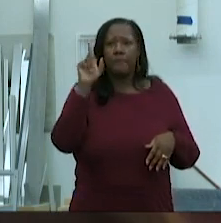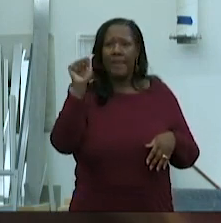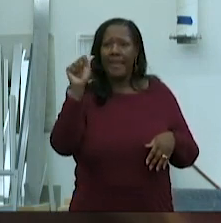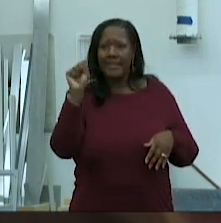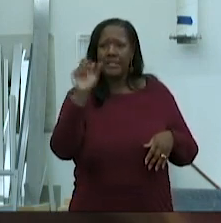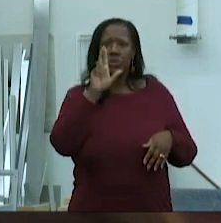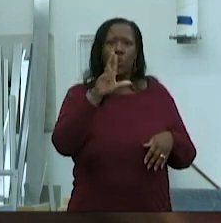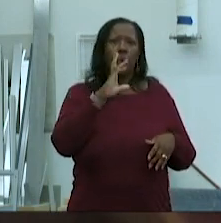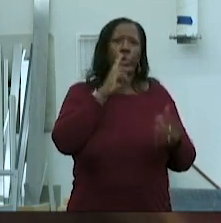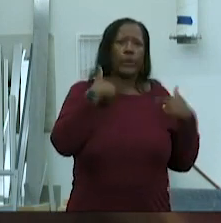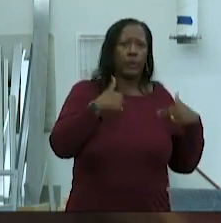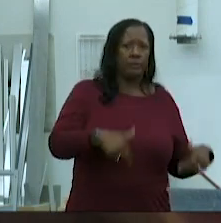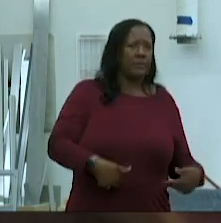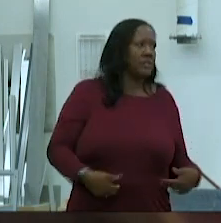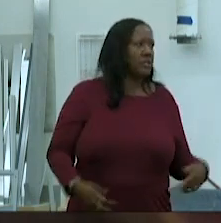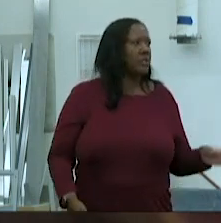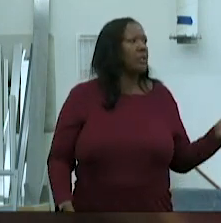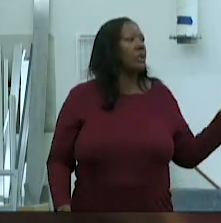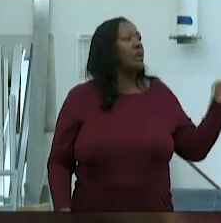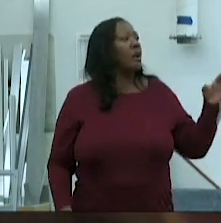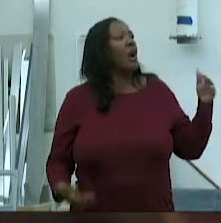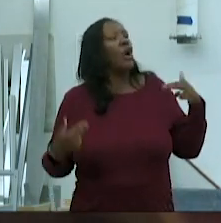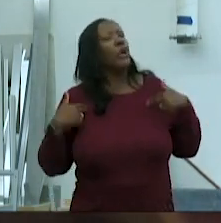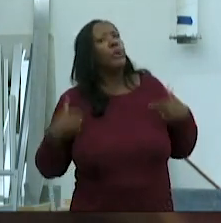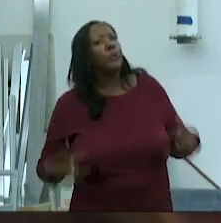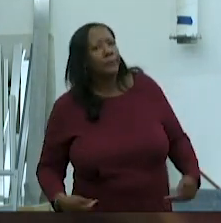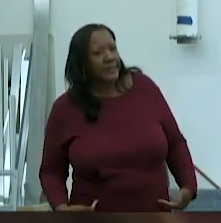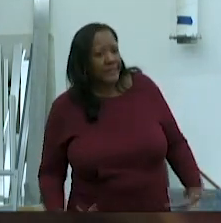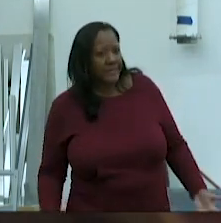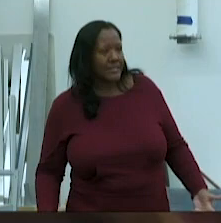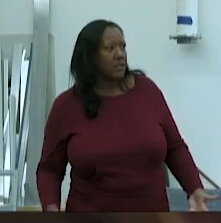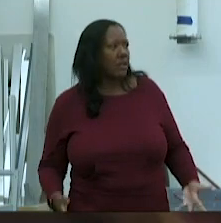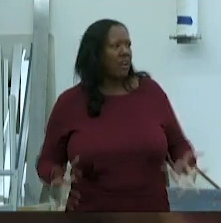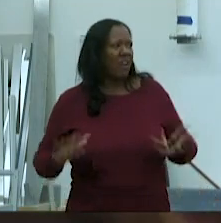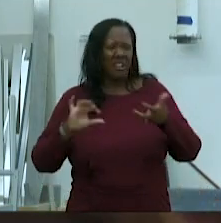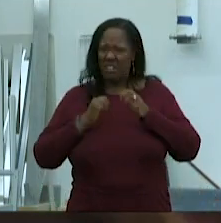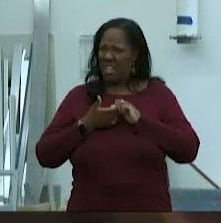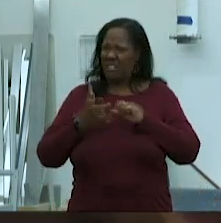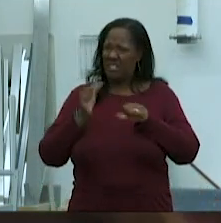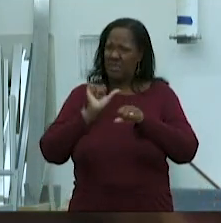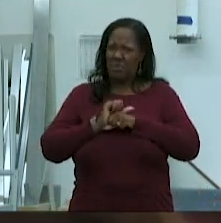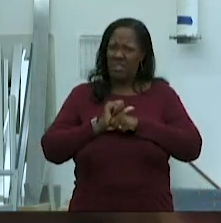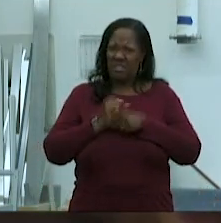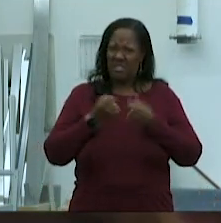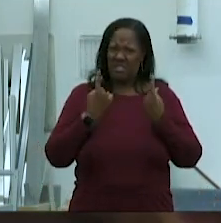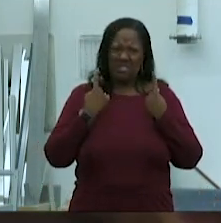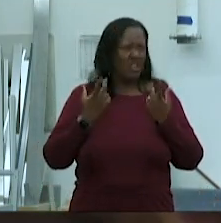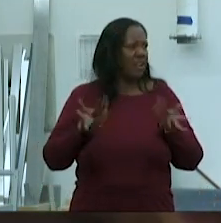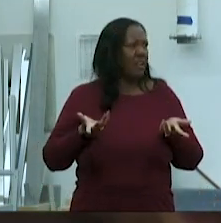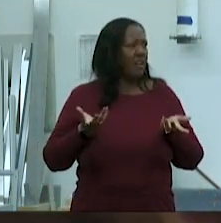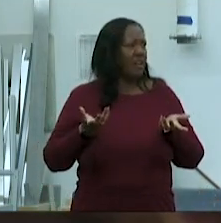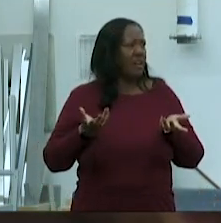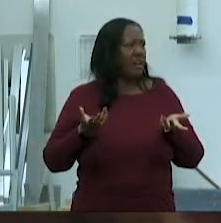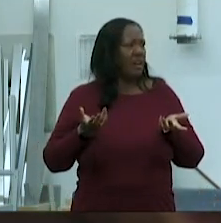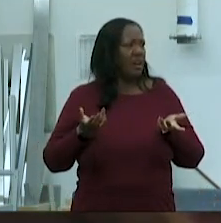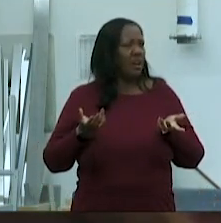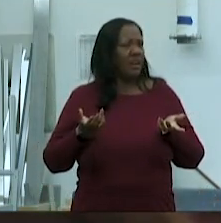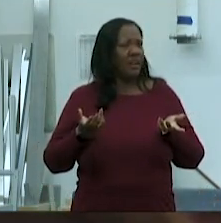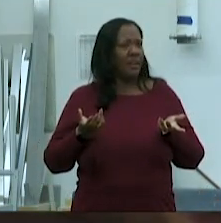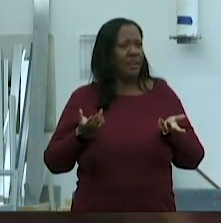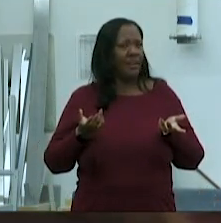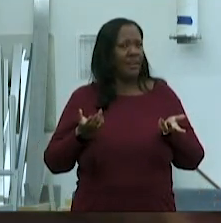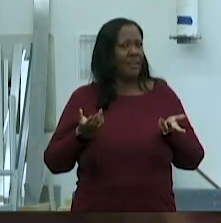humans? Oh, humans. it's- Okay, it's so for how humans. does it work with the pen? I mean,